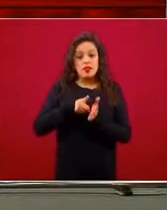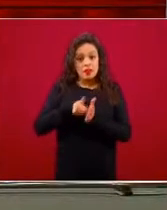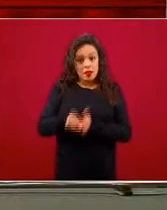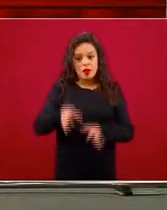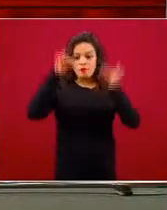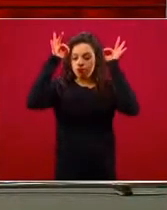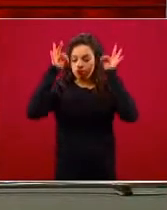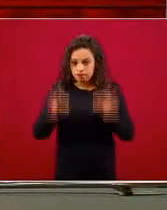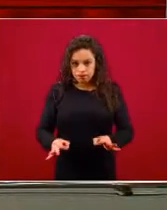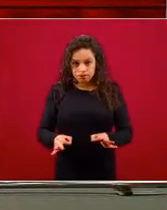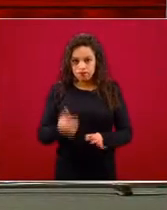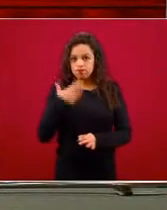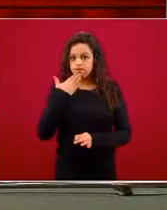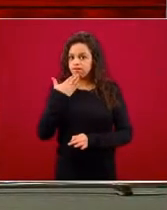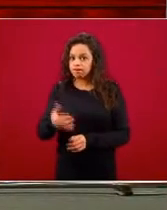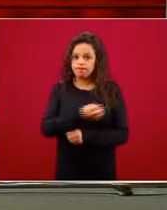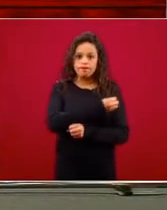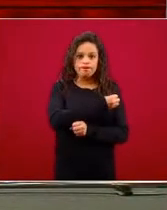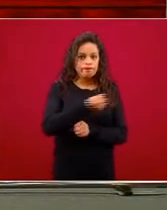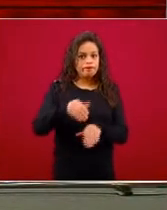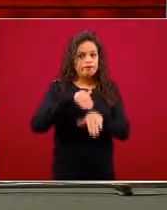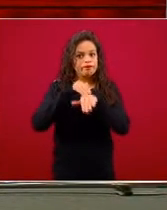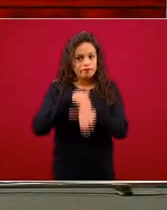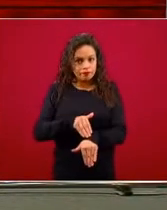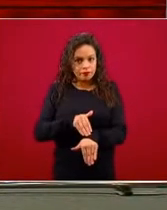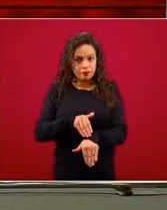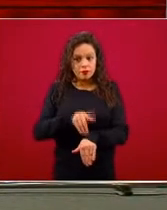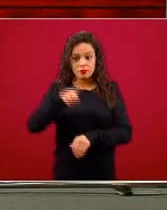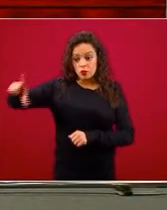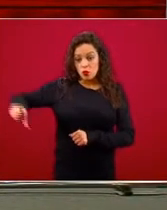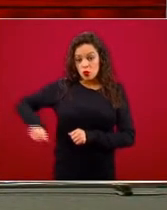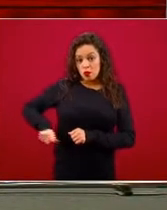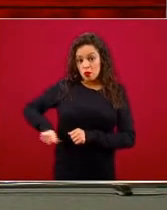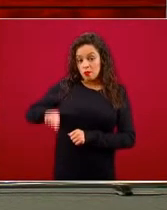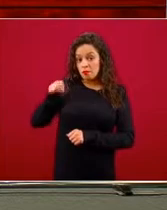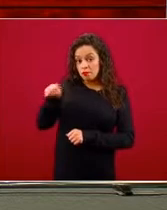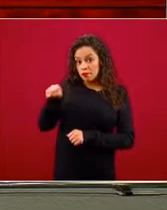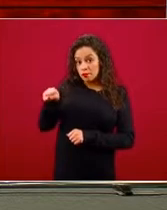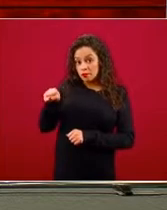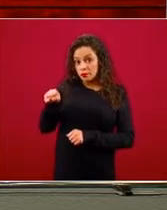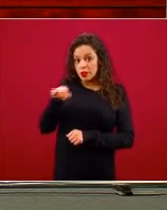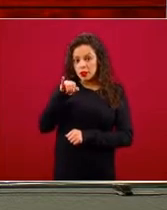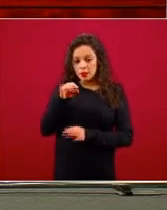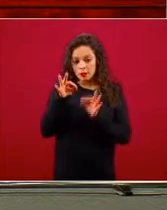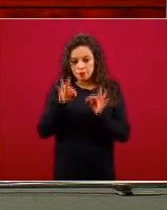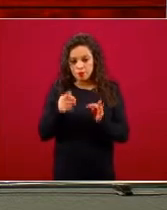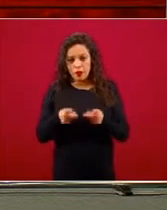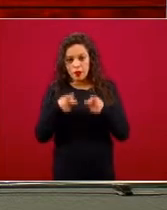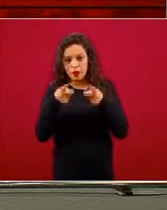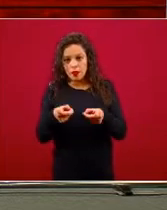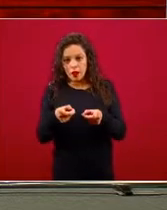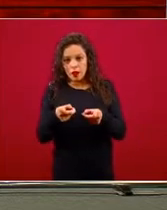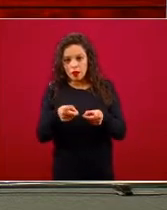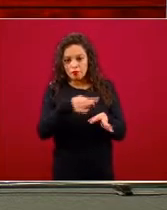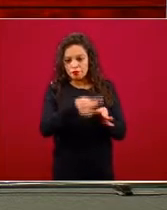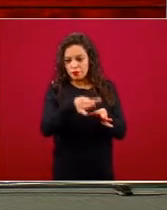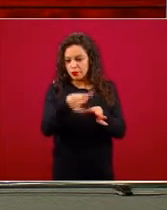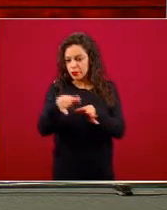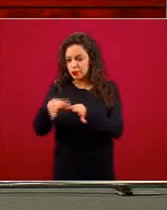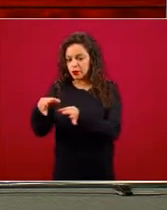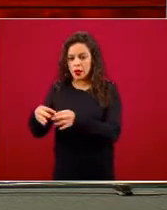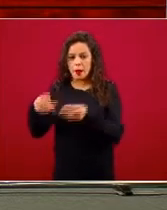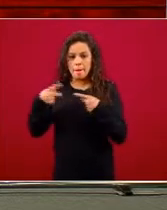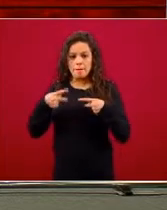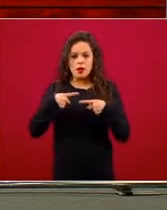guaranteed, we do need a government action that will consistently guarantee at a personal, in terms of